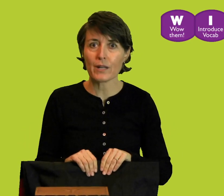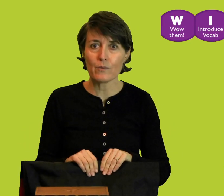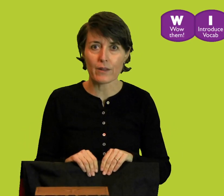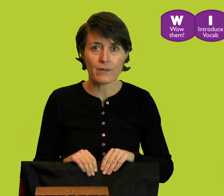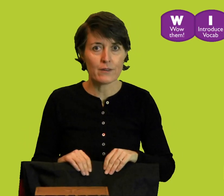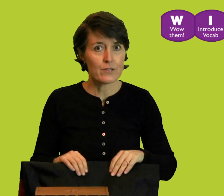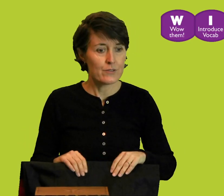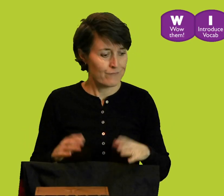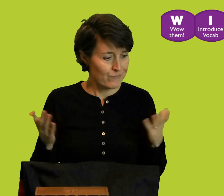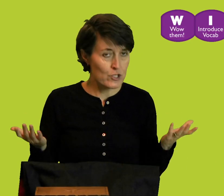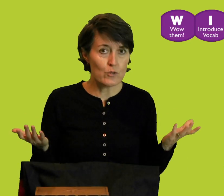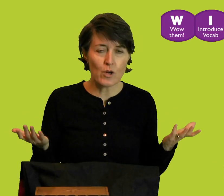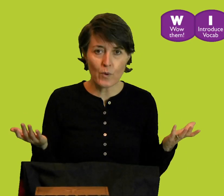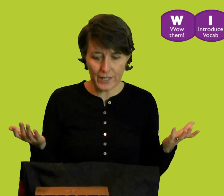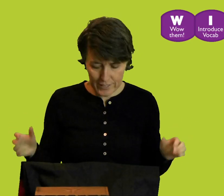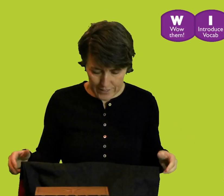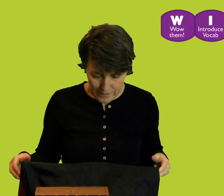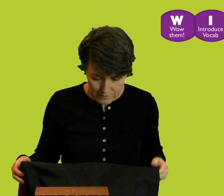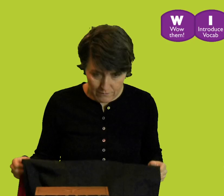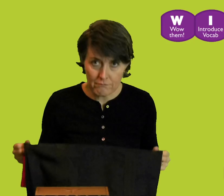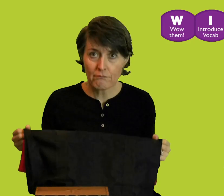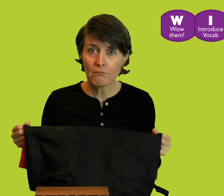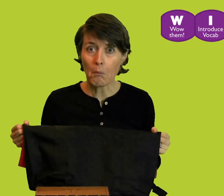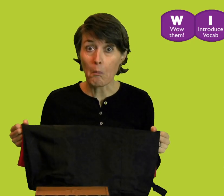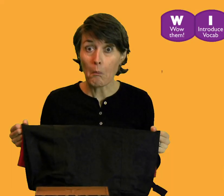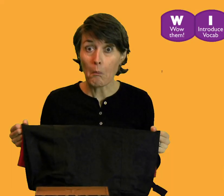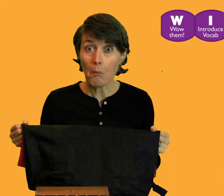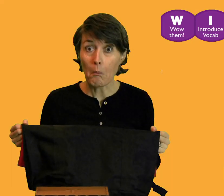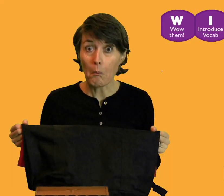I brought to play with. Do you know what it is?